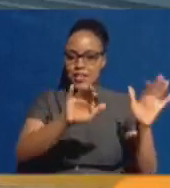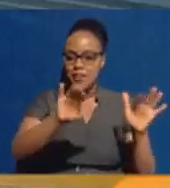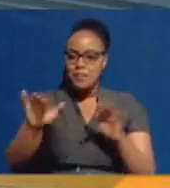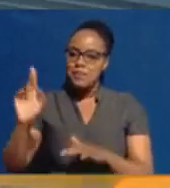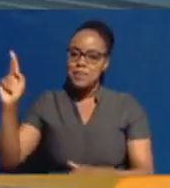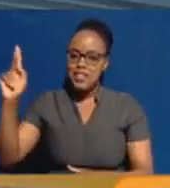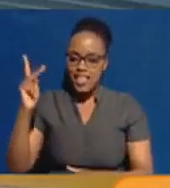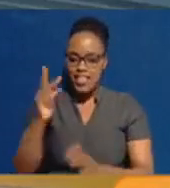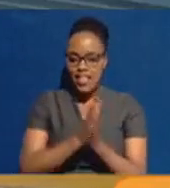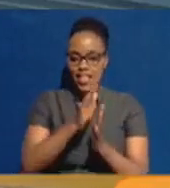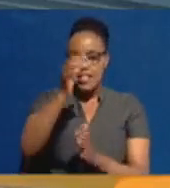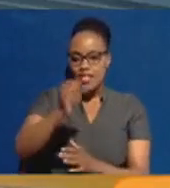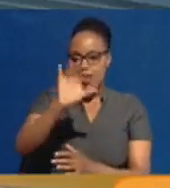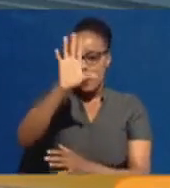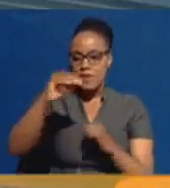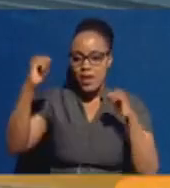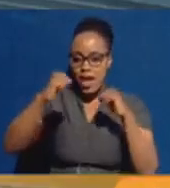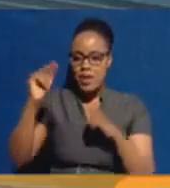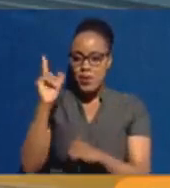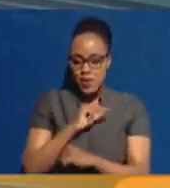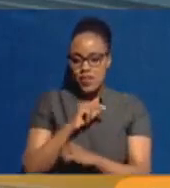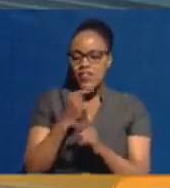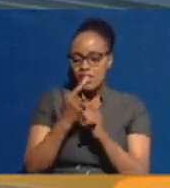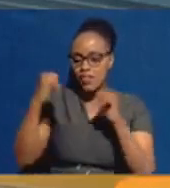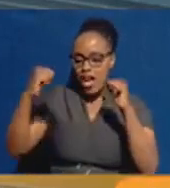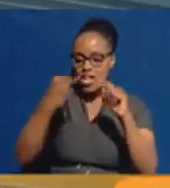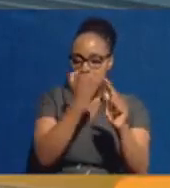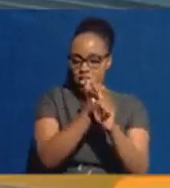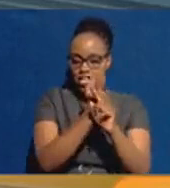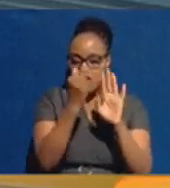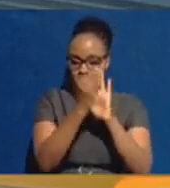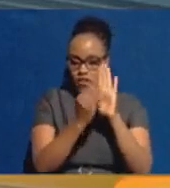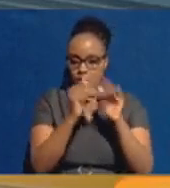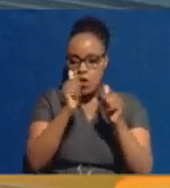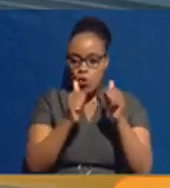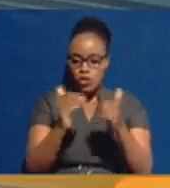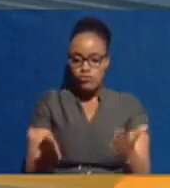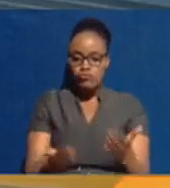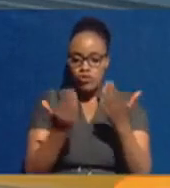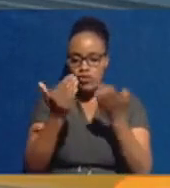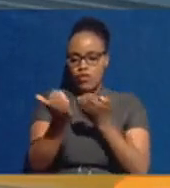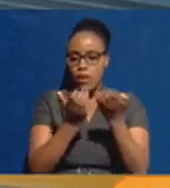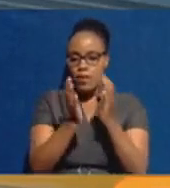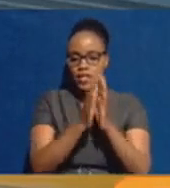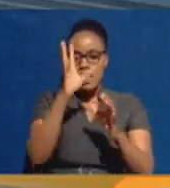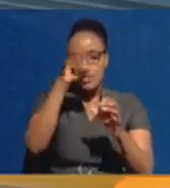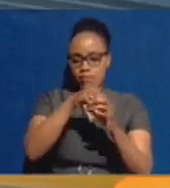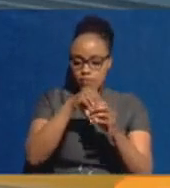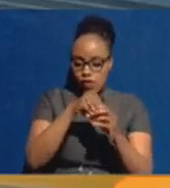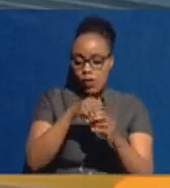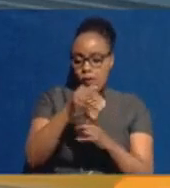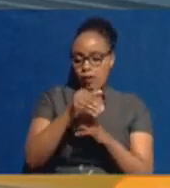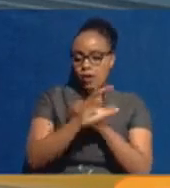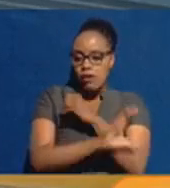and Kenya and South Africa have agreed on a raft of agreements that will bolster trade and investment between the two nations. Speaking